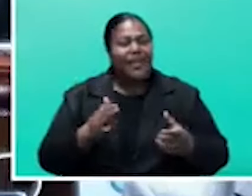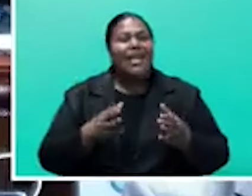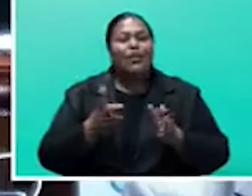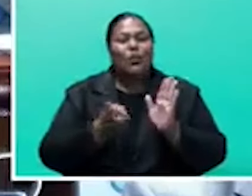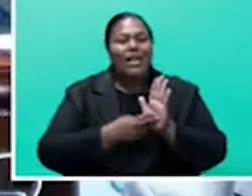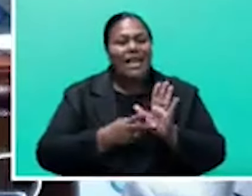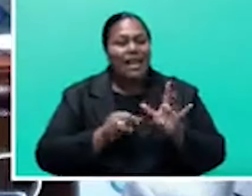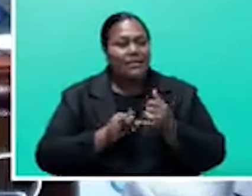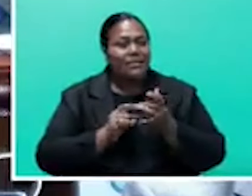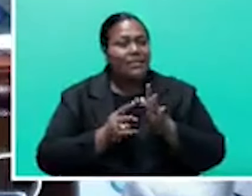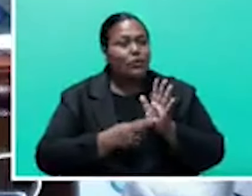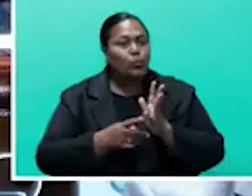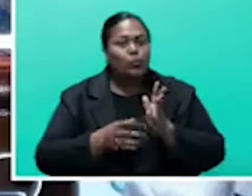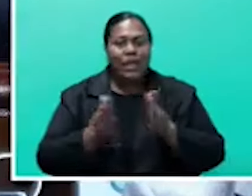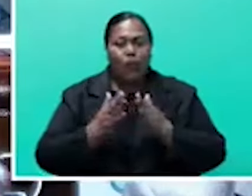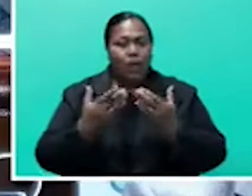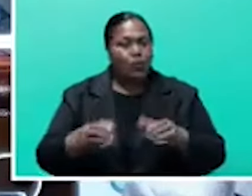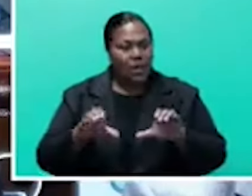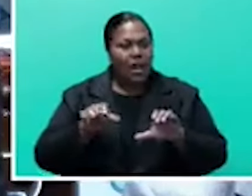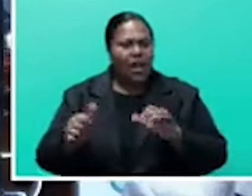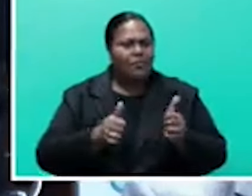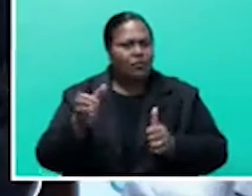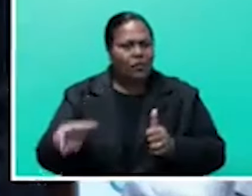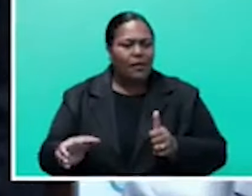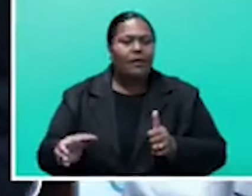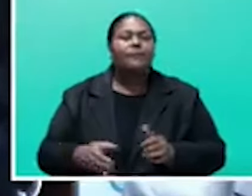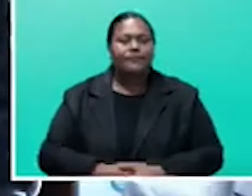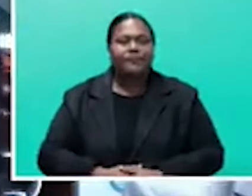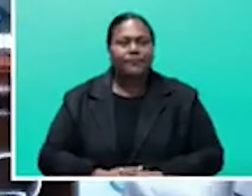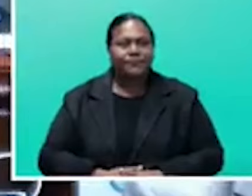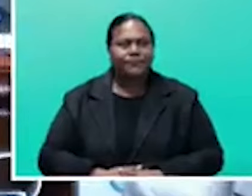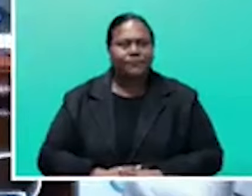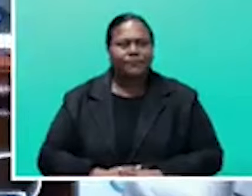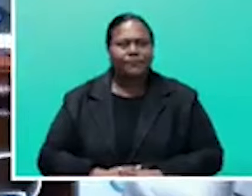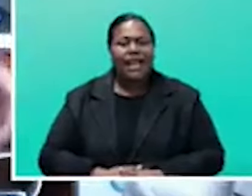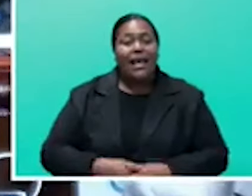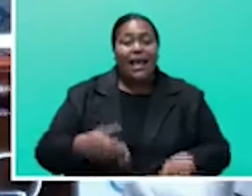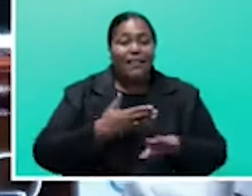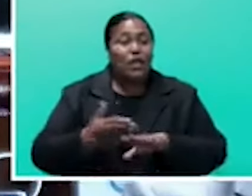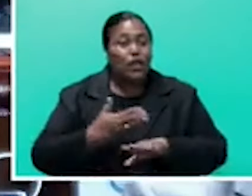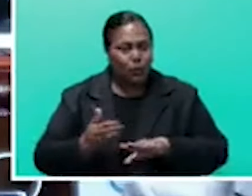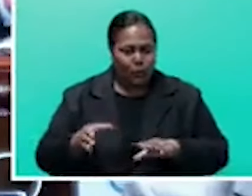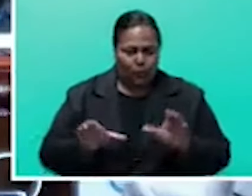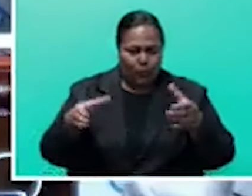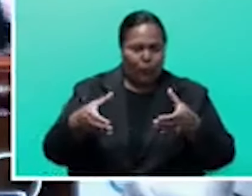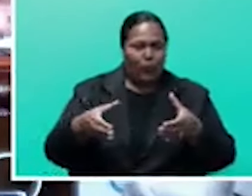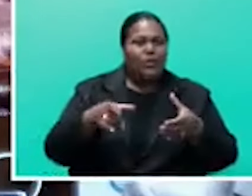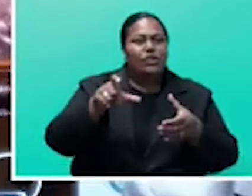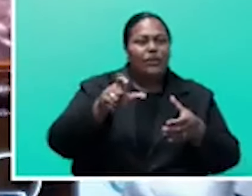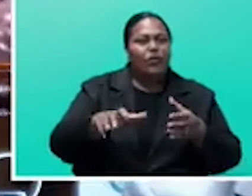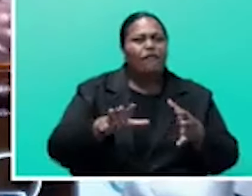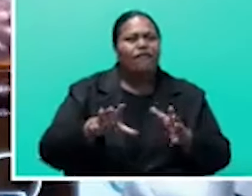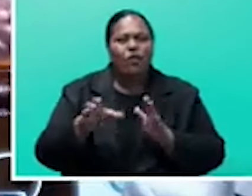Council administrators and the launch of the new Nasinu Chamber of Commerce. And basically, what